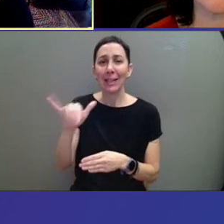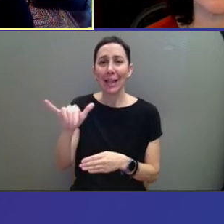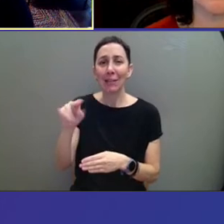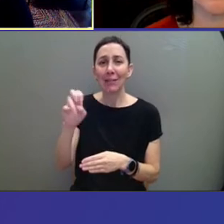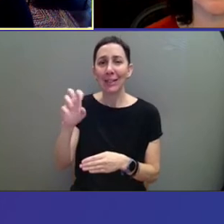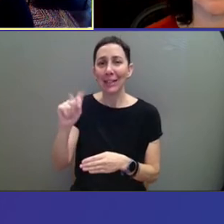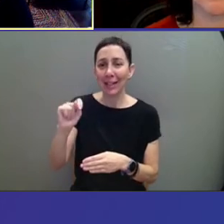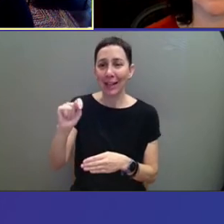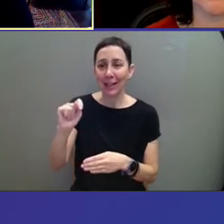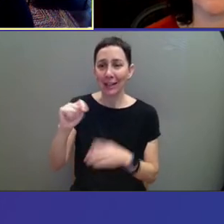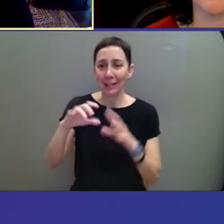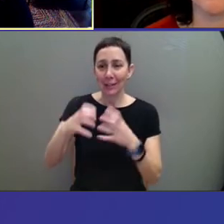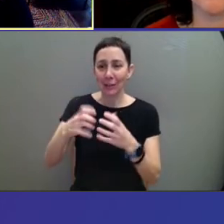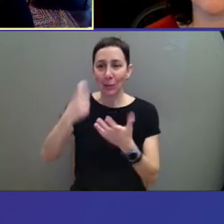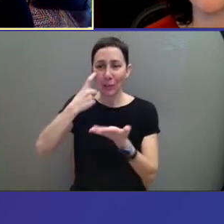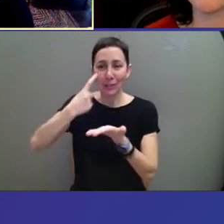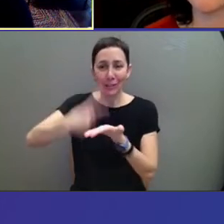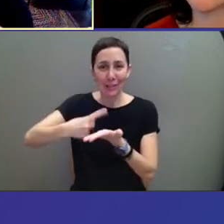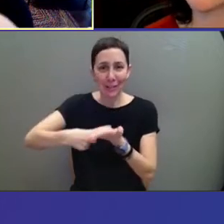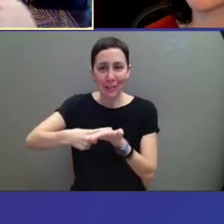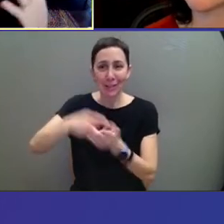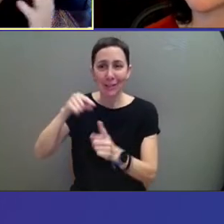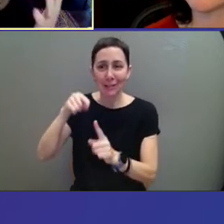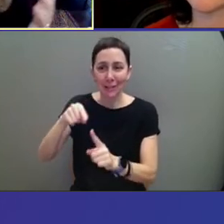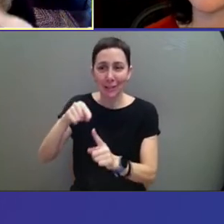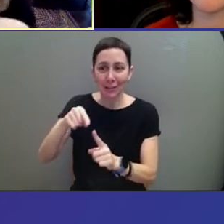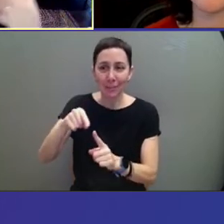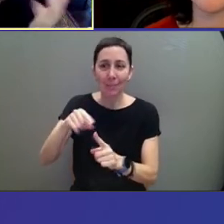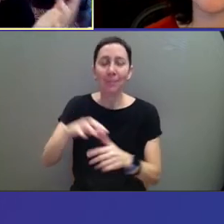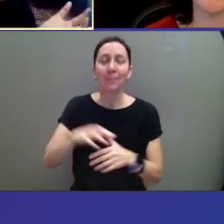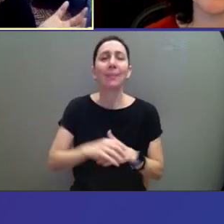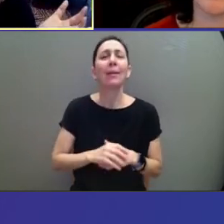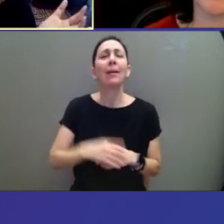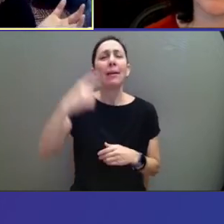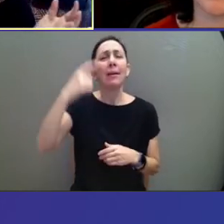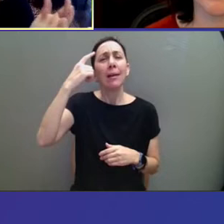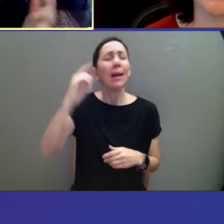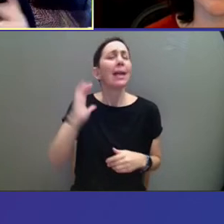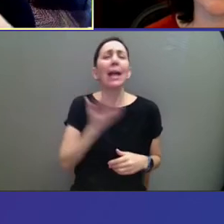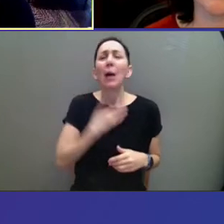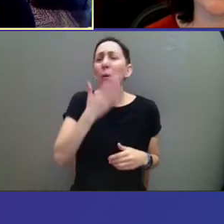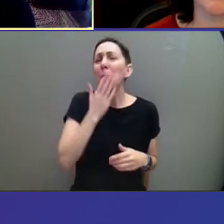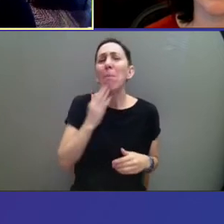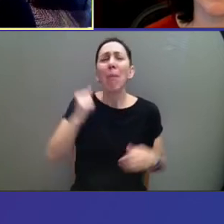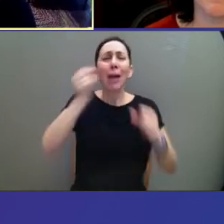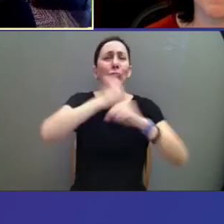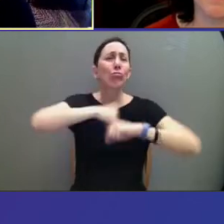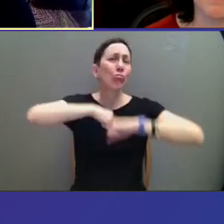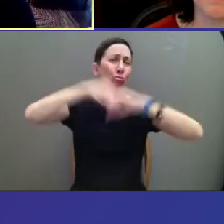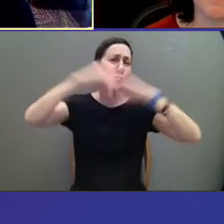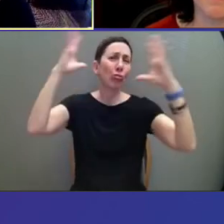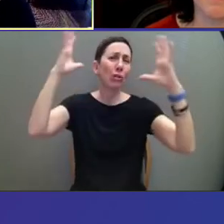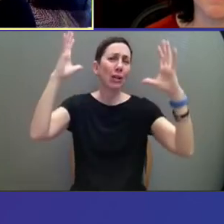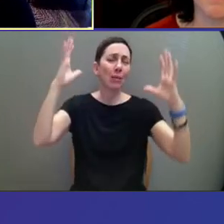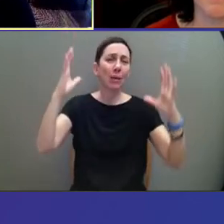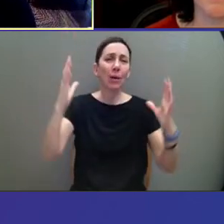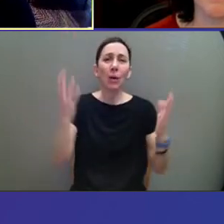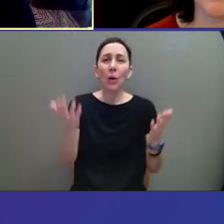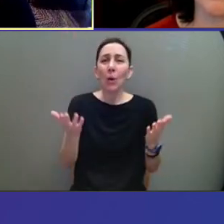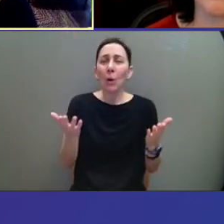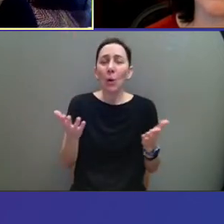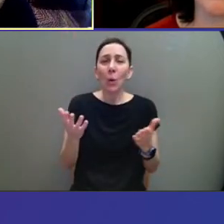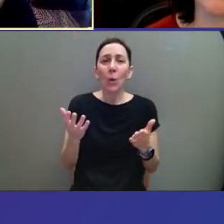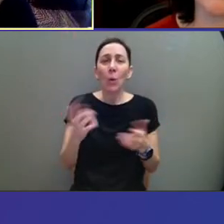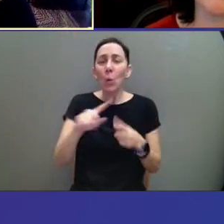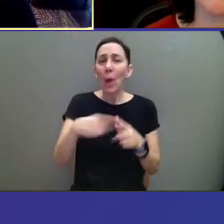about in our best and wildest dreams, what does an artist look like when they can show